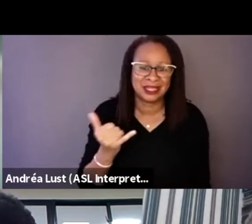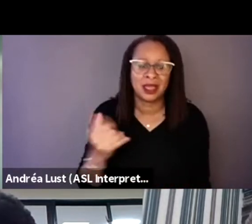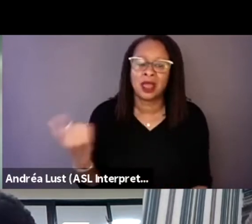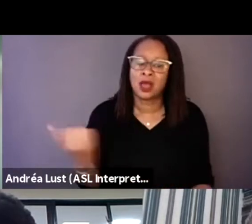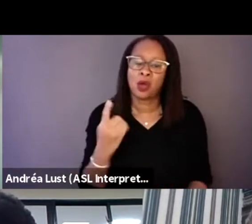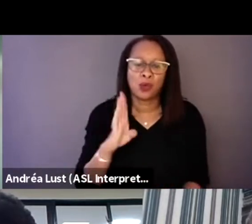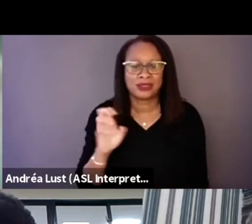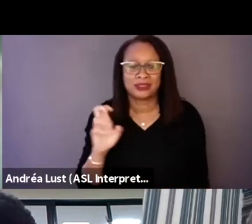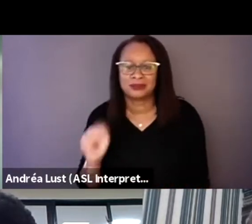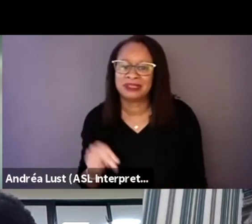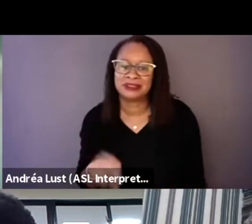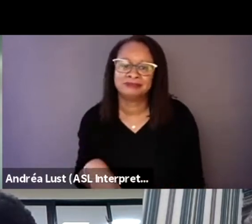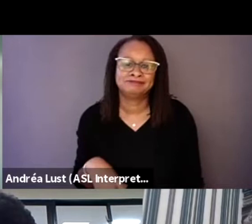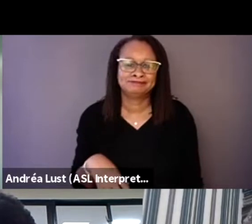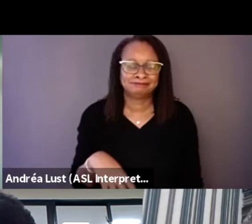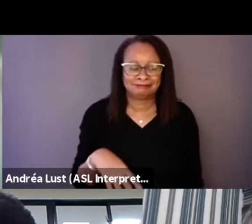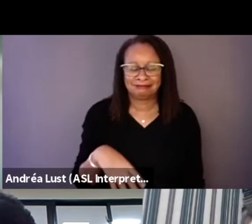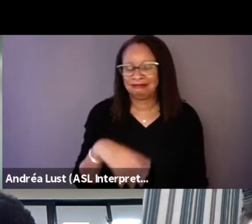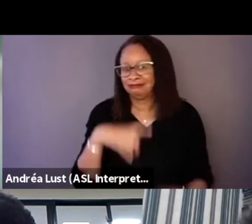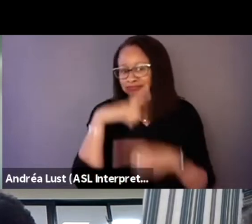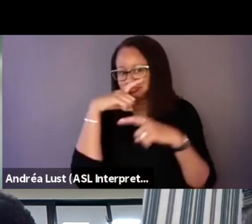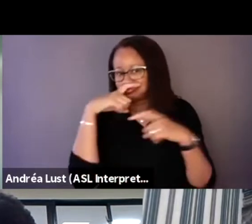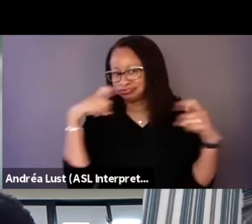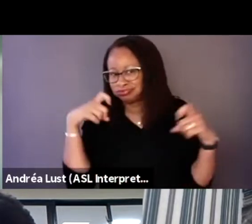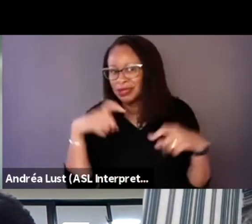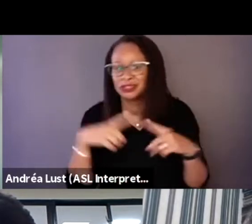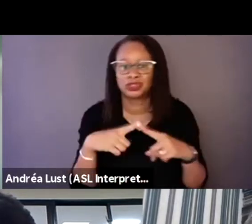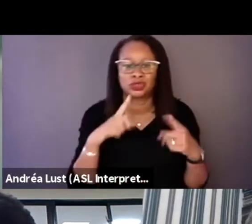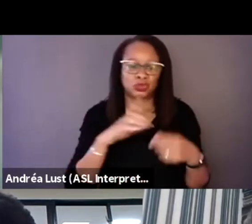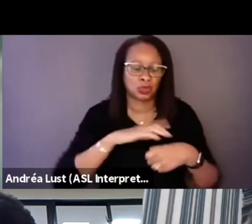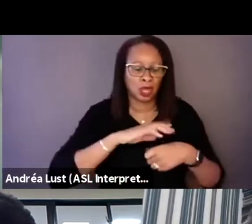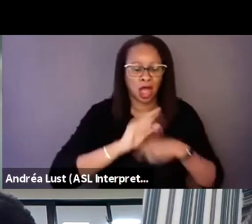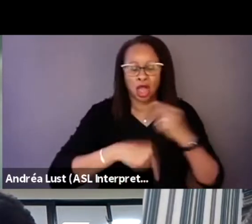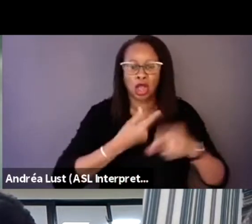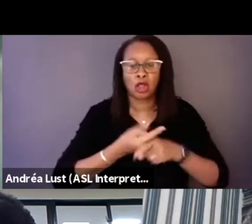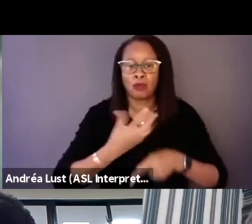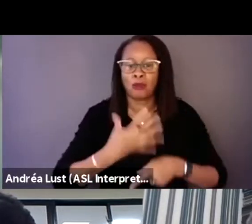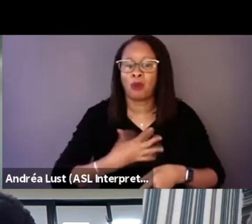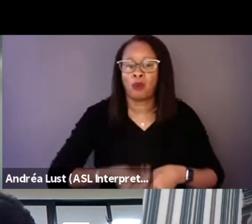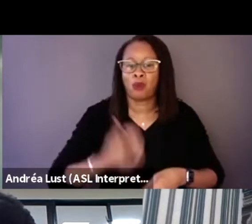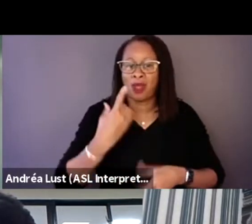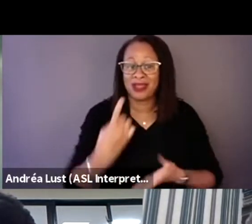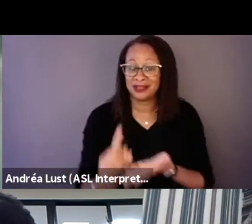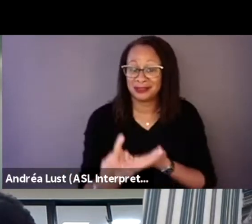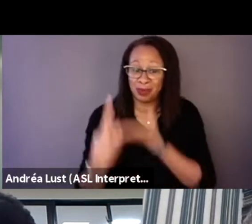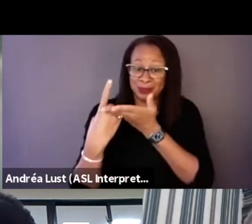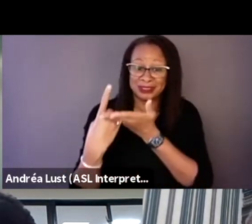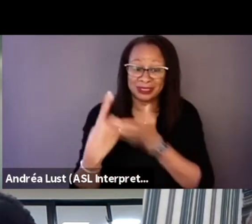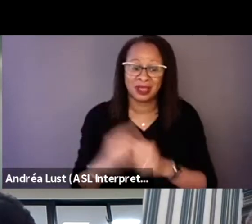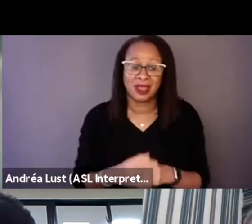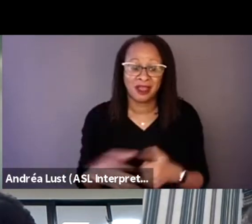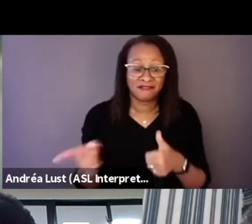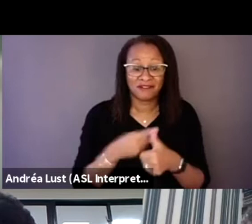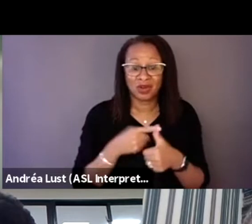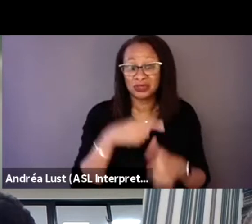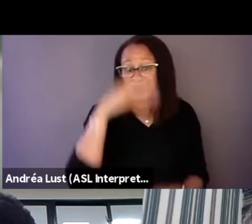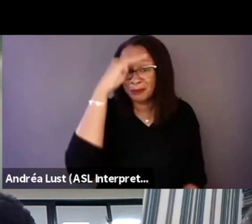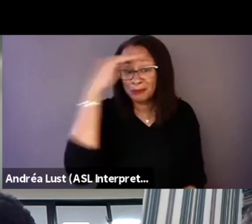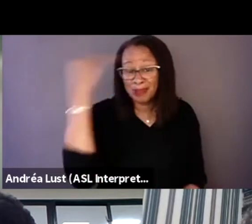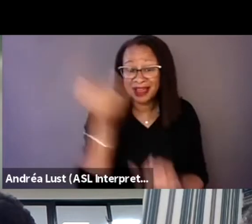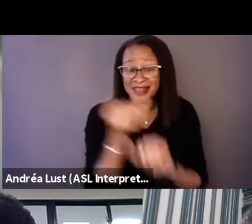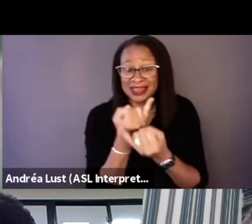been sort of this eyesore to global white supremacy, being the first Black